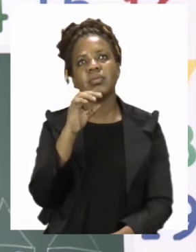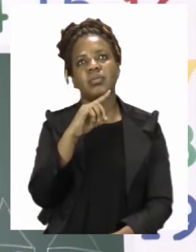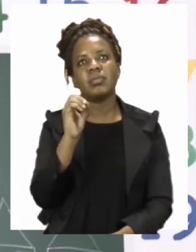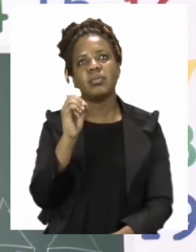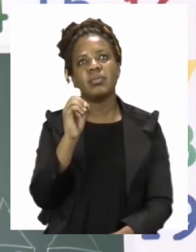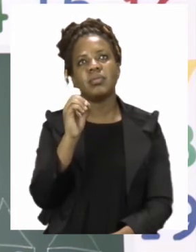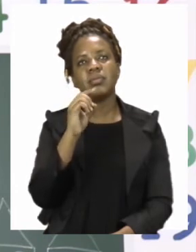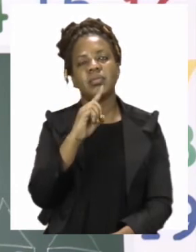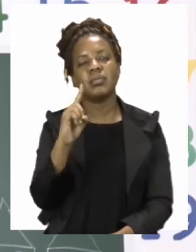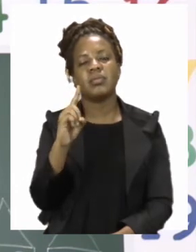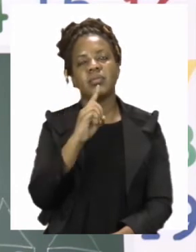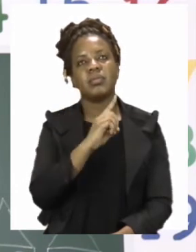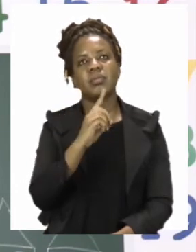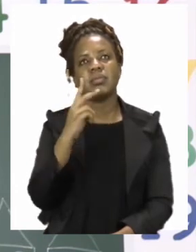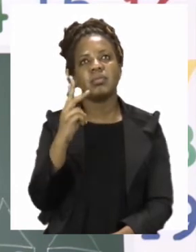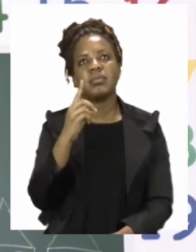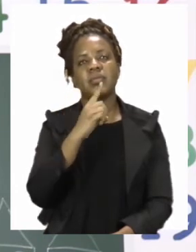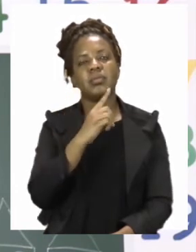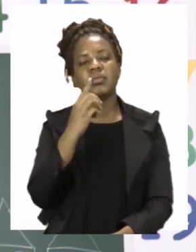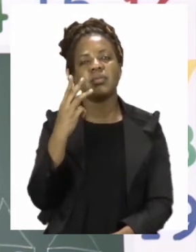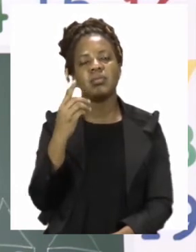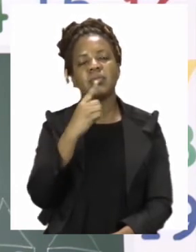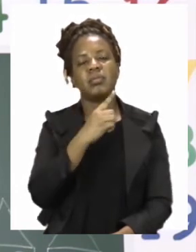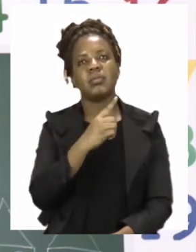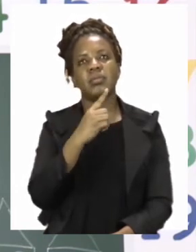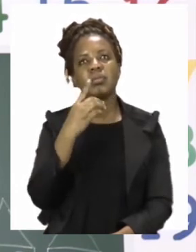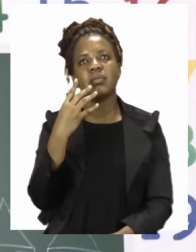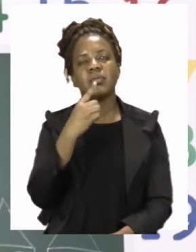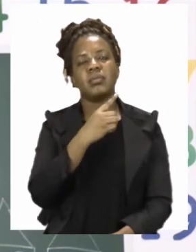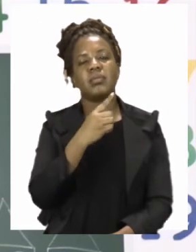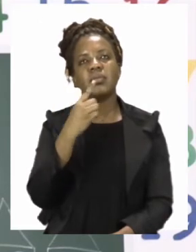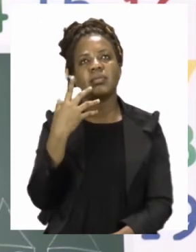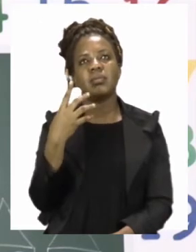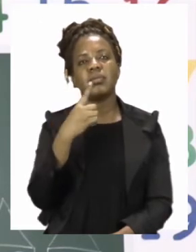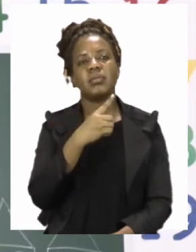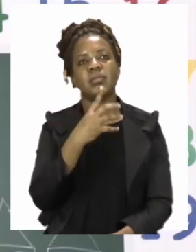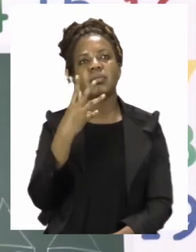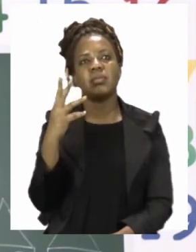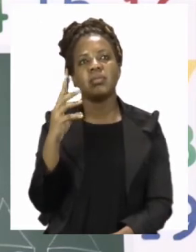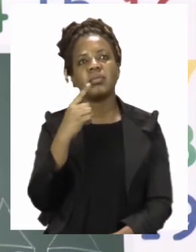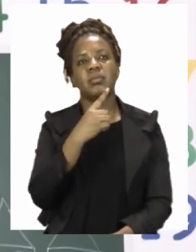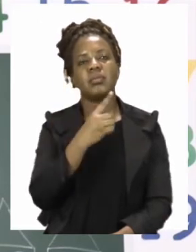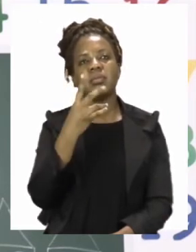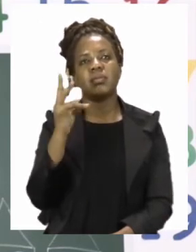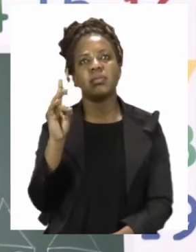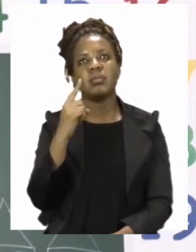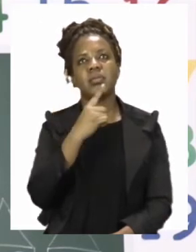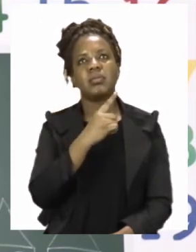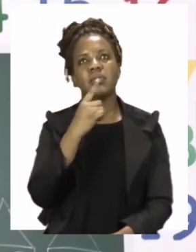say 1, 2, 3, 4,